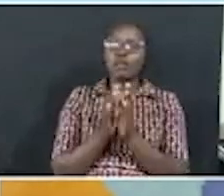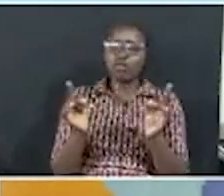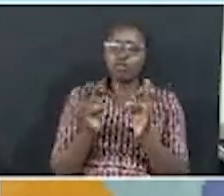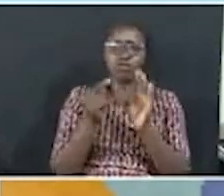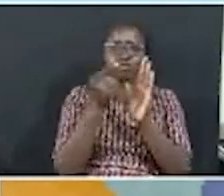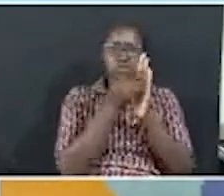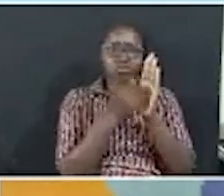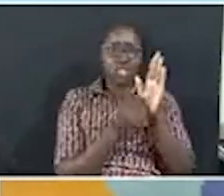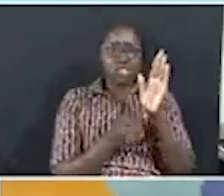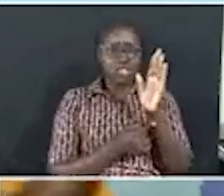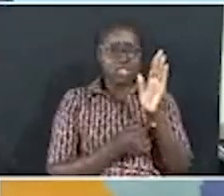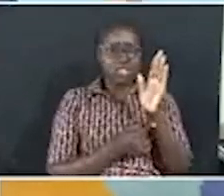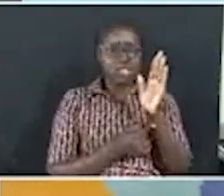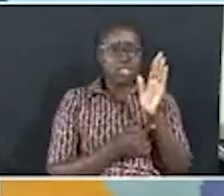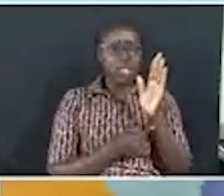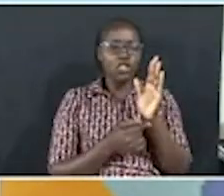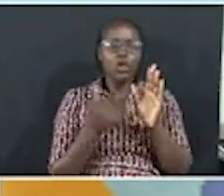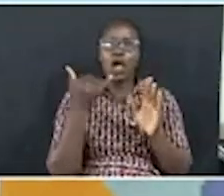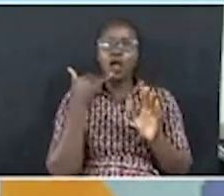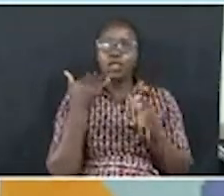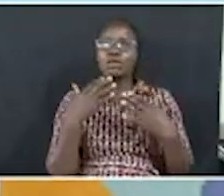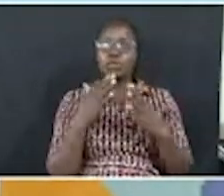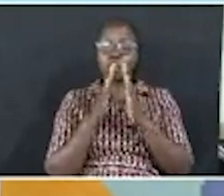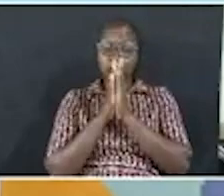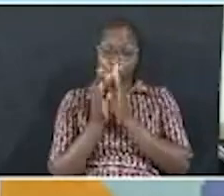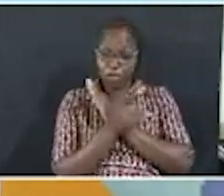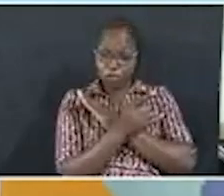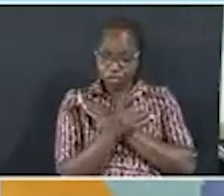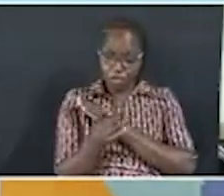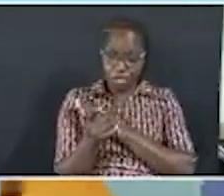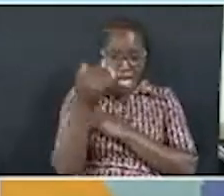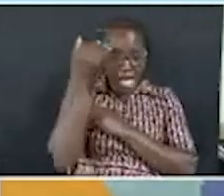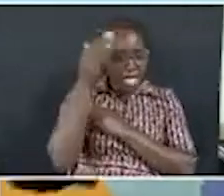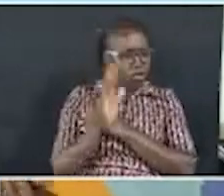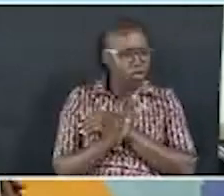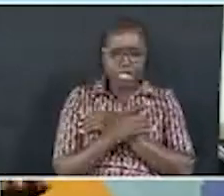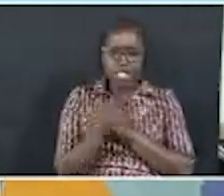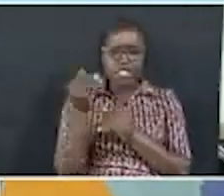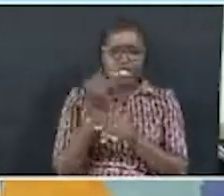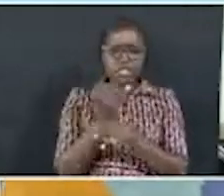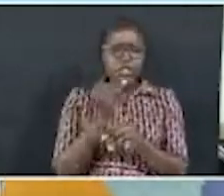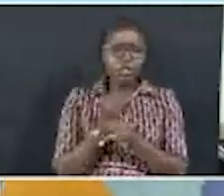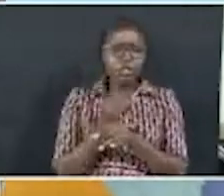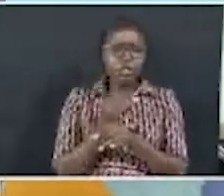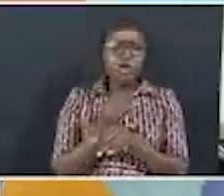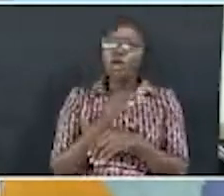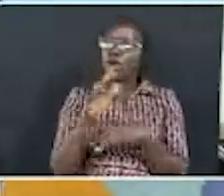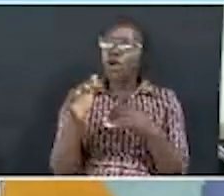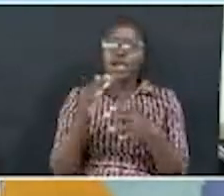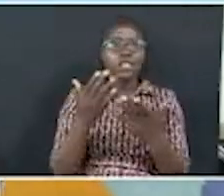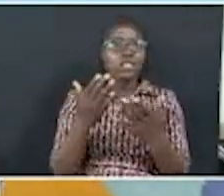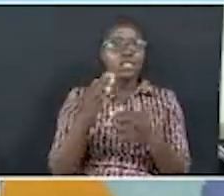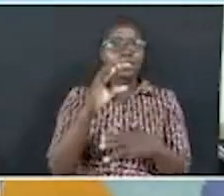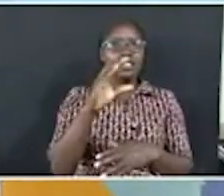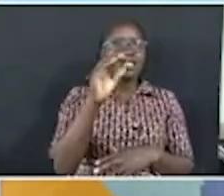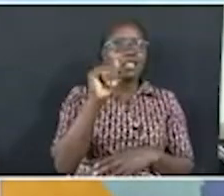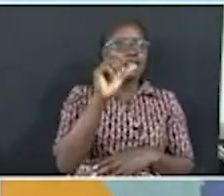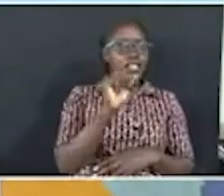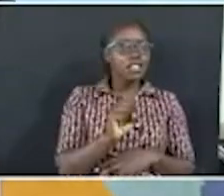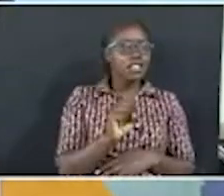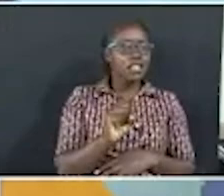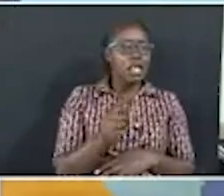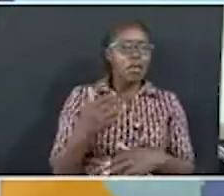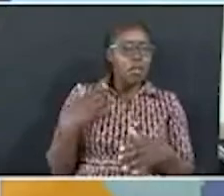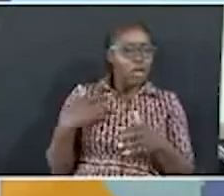shortlisted and you are calling people to pray for you. I don't know. I'm told these jobs are called CAS or something in government. You know,